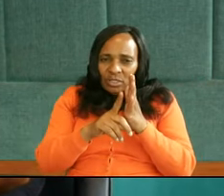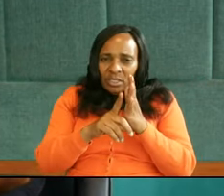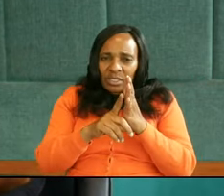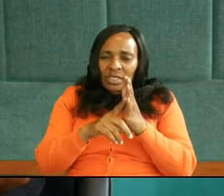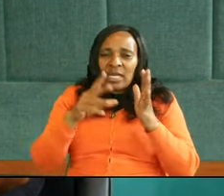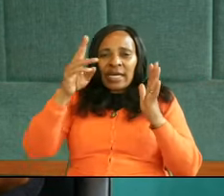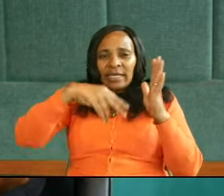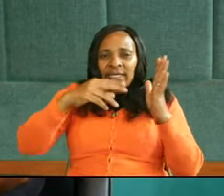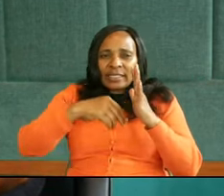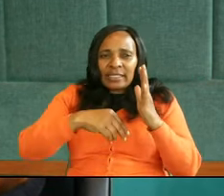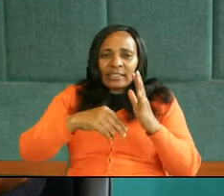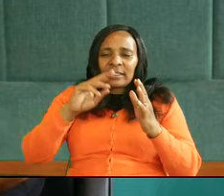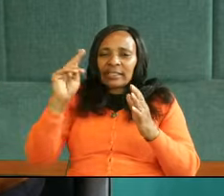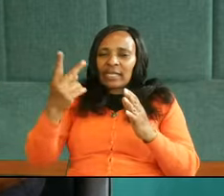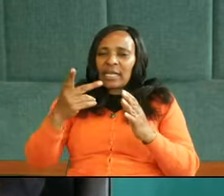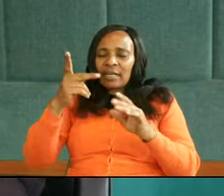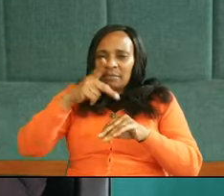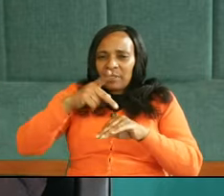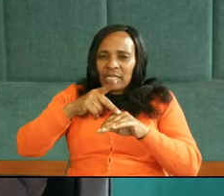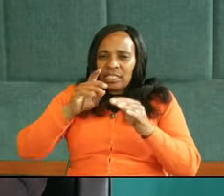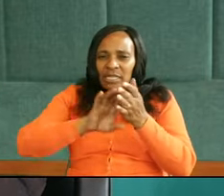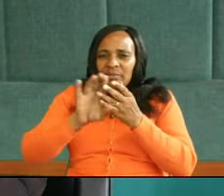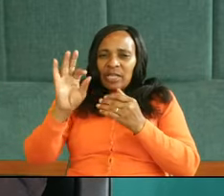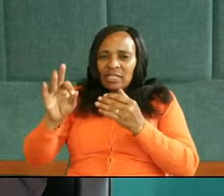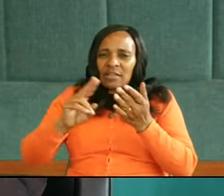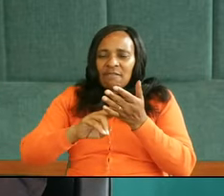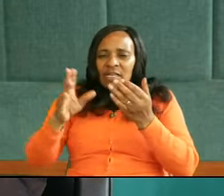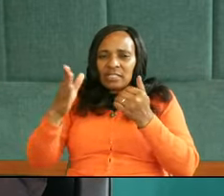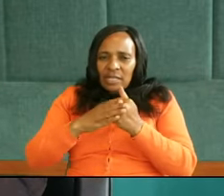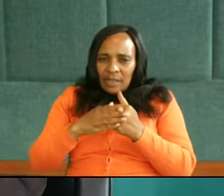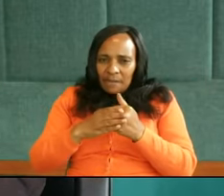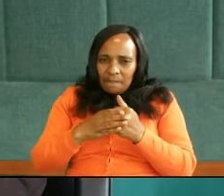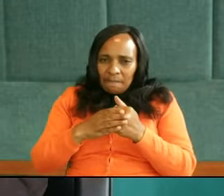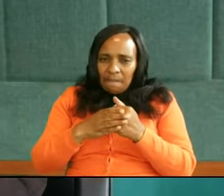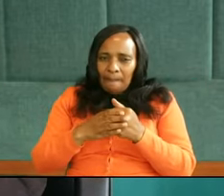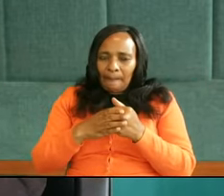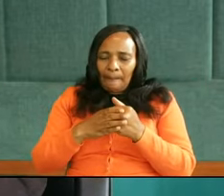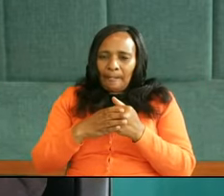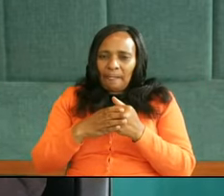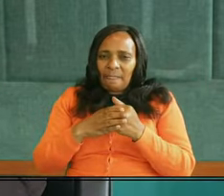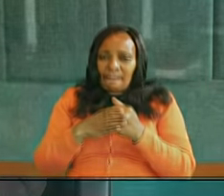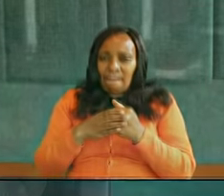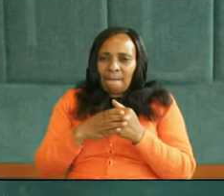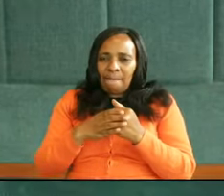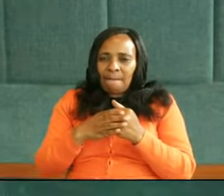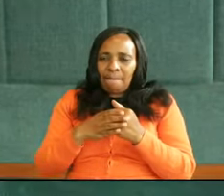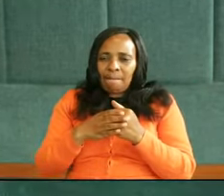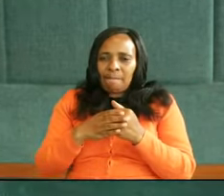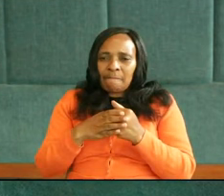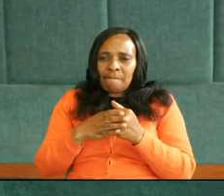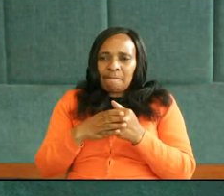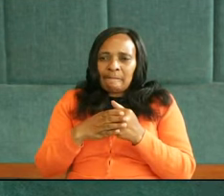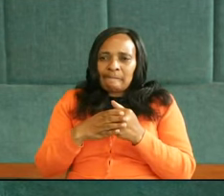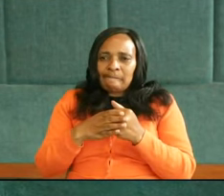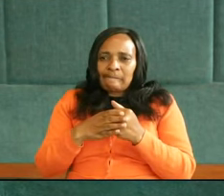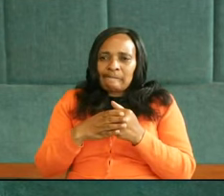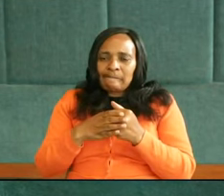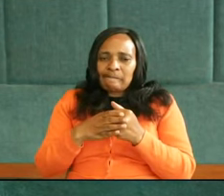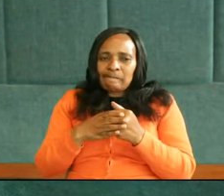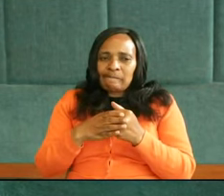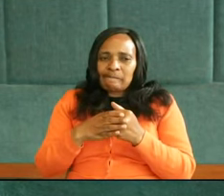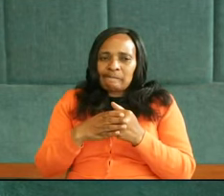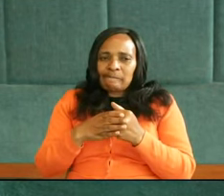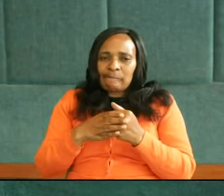we can read 2 Peter chapter 3, verse 9. 2 Peter chapter 3, verse 9. Let me just get to it.